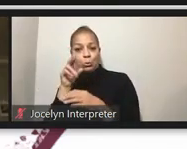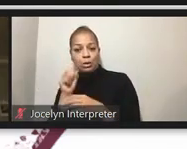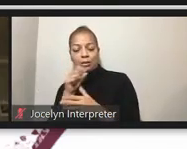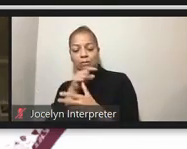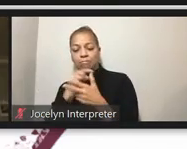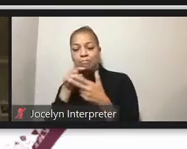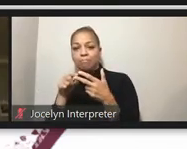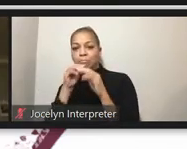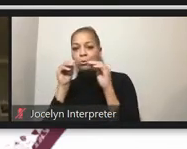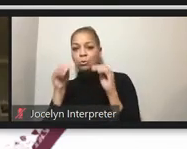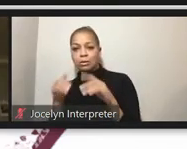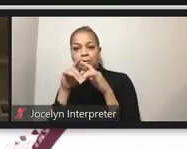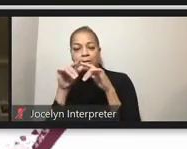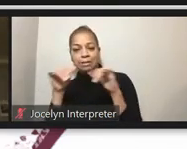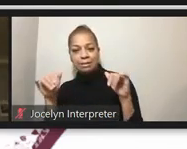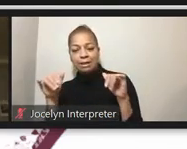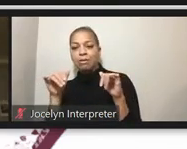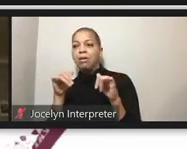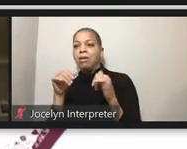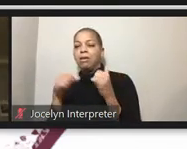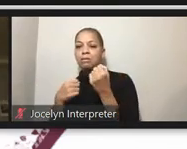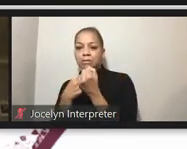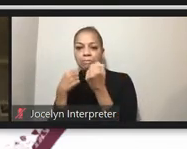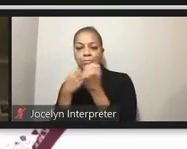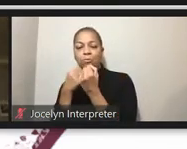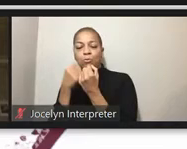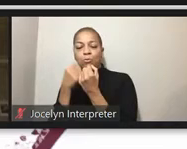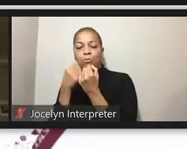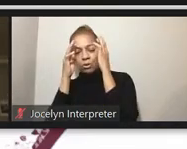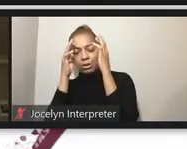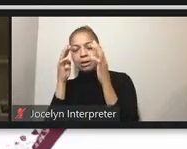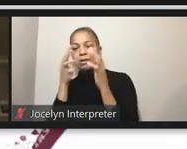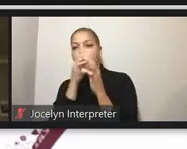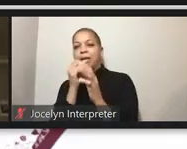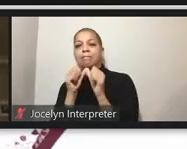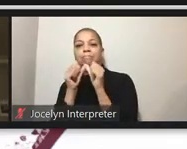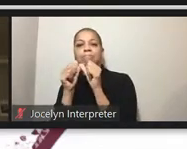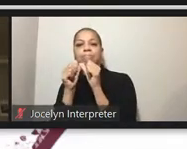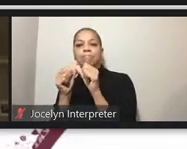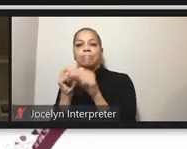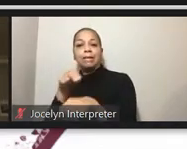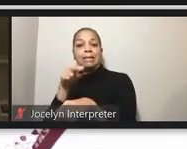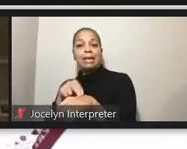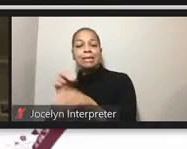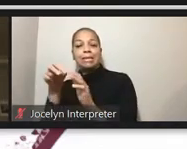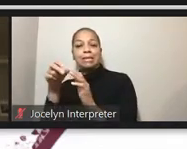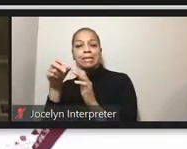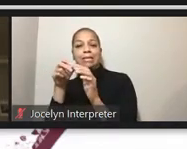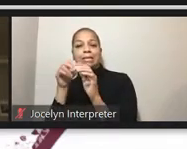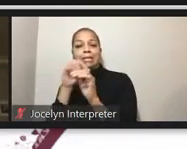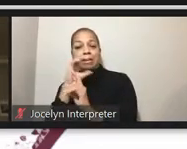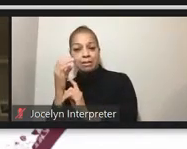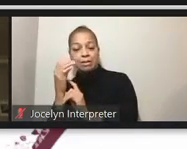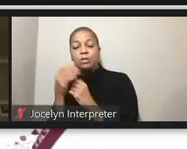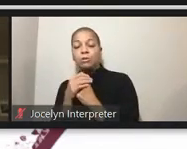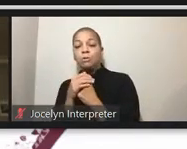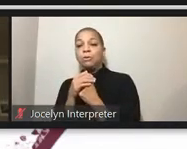to the creation and the maintenance of the nation state. These cultural